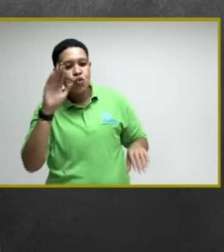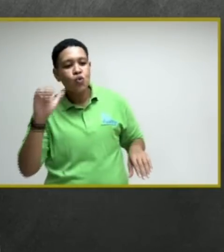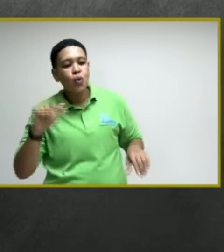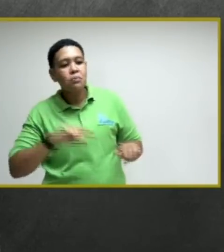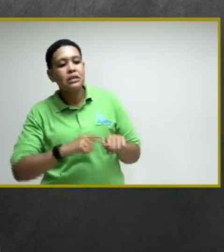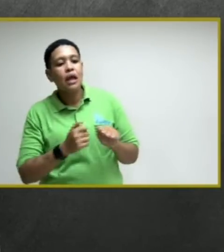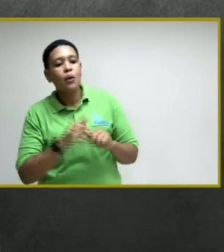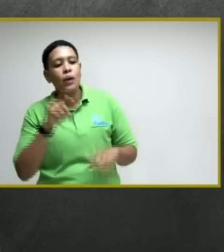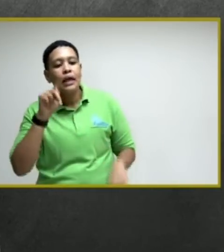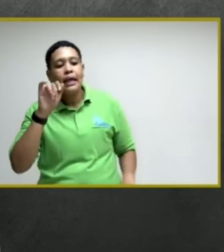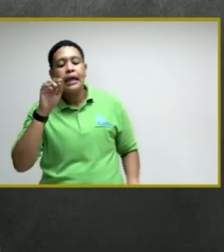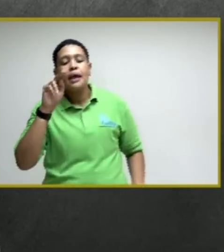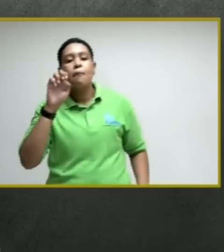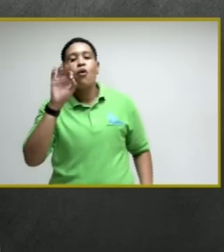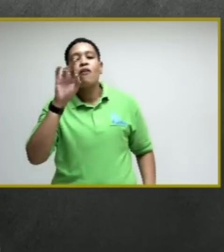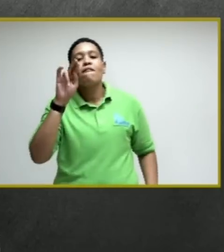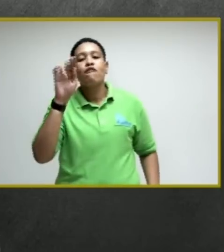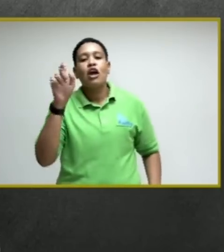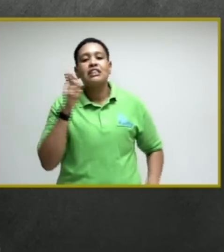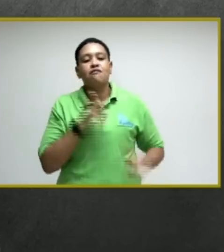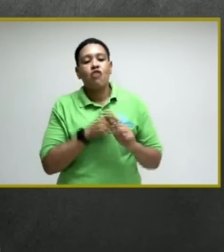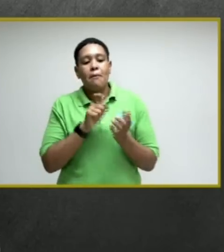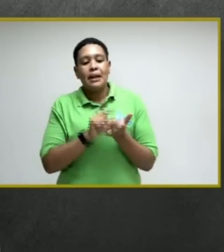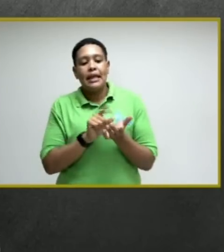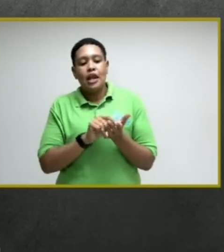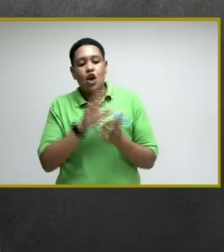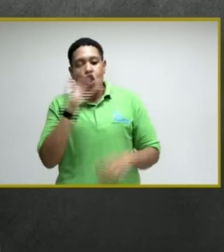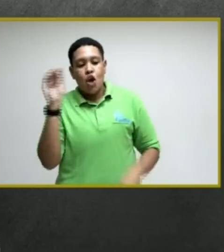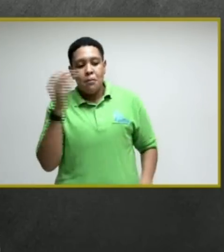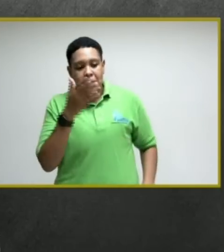and Francis from the Gleaner.